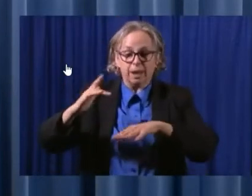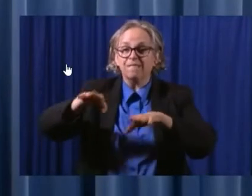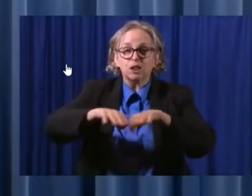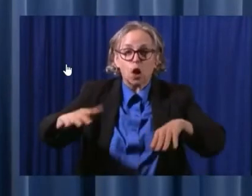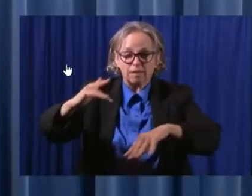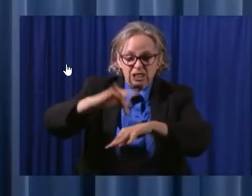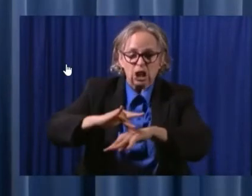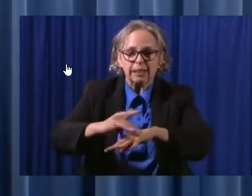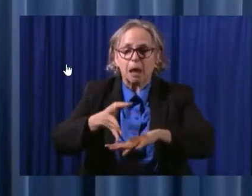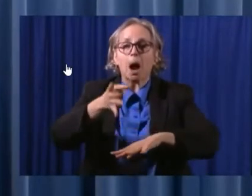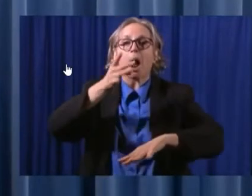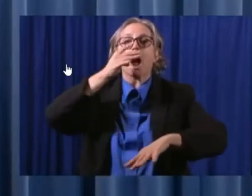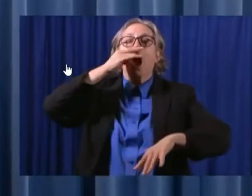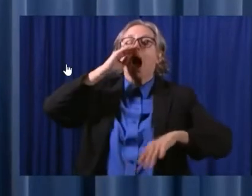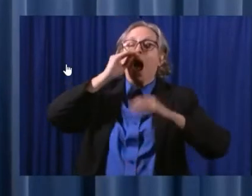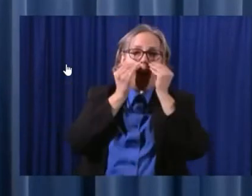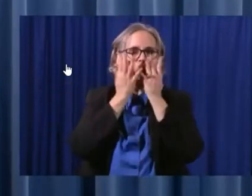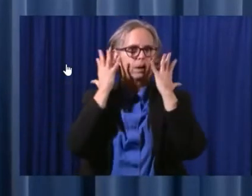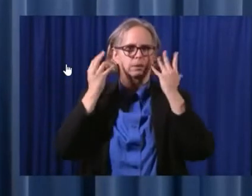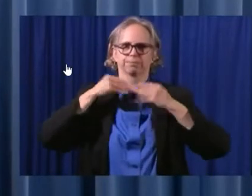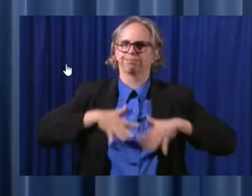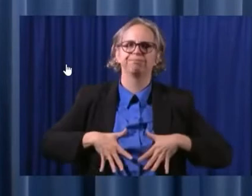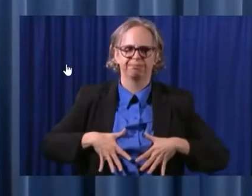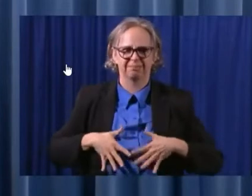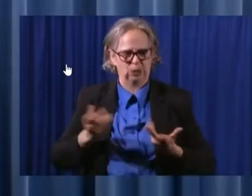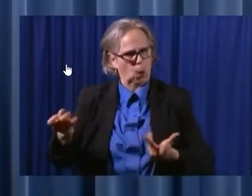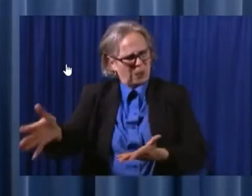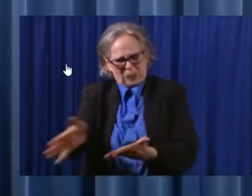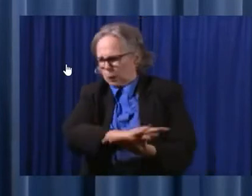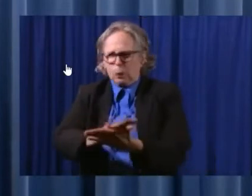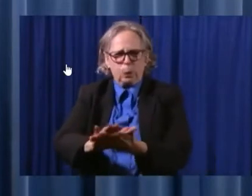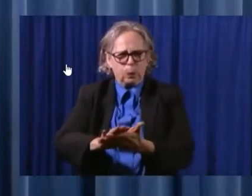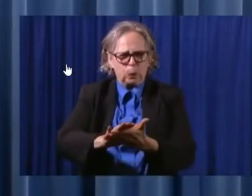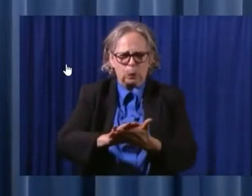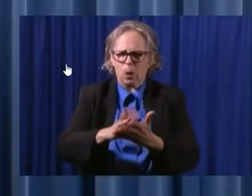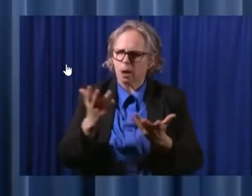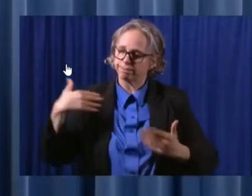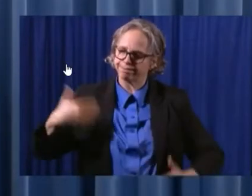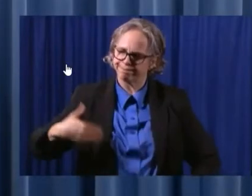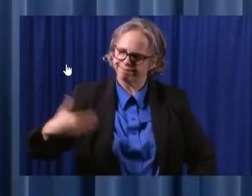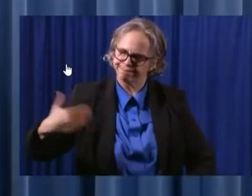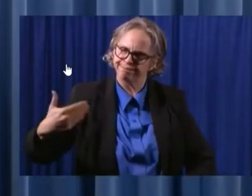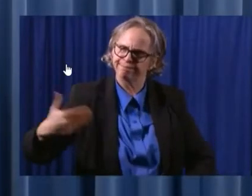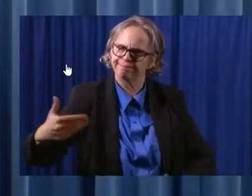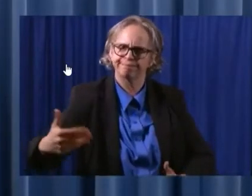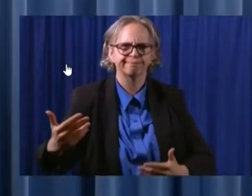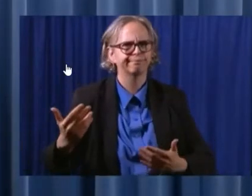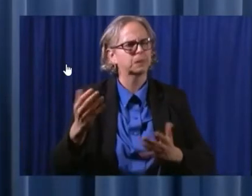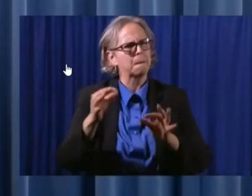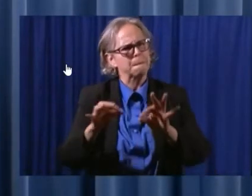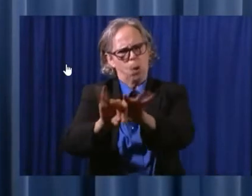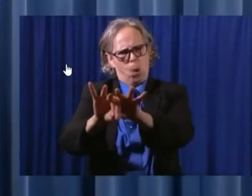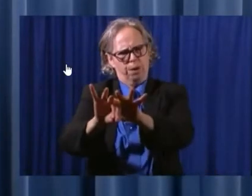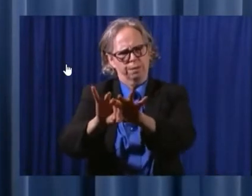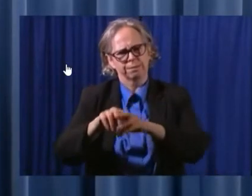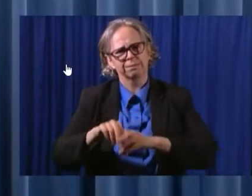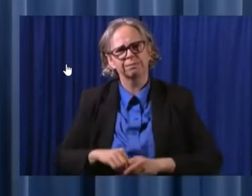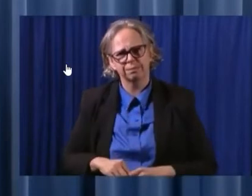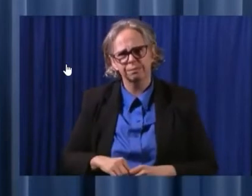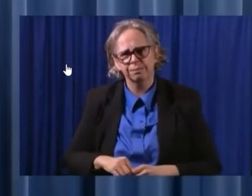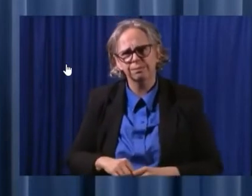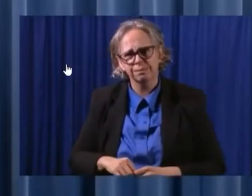using disinfectants reduces the spread of infectious diseases. And I would say that although I'm not reading it all the way